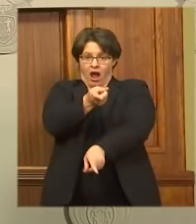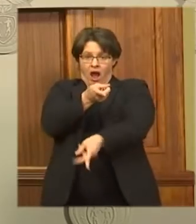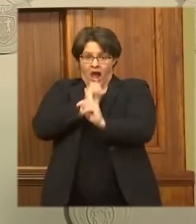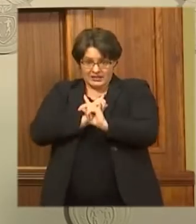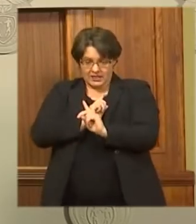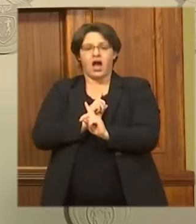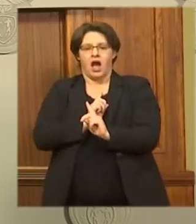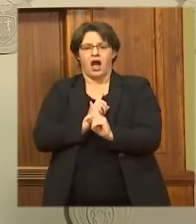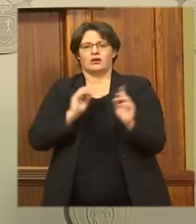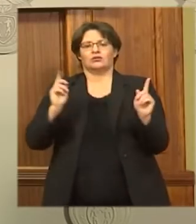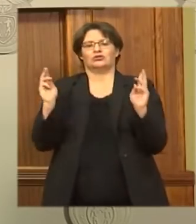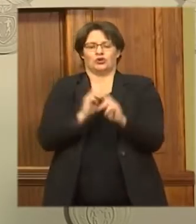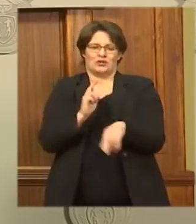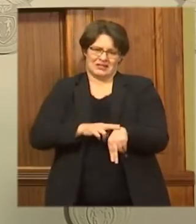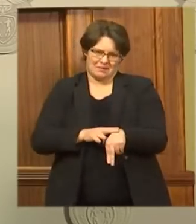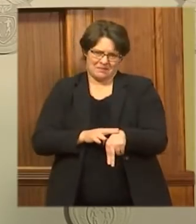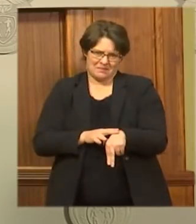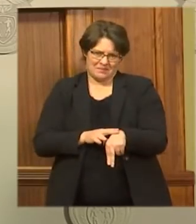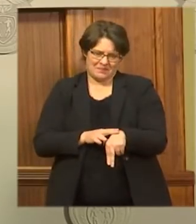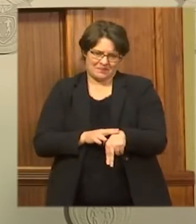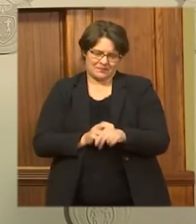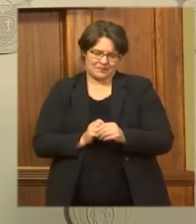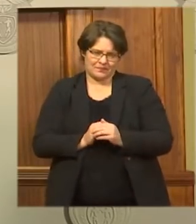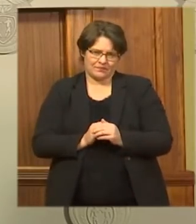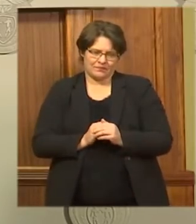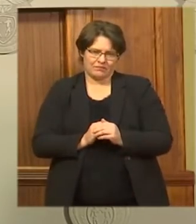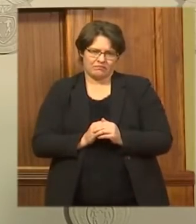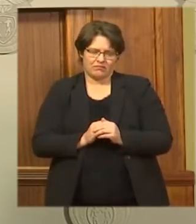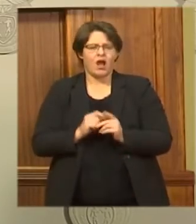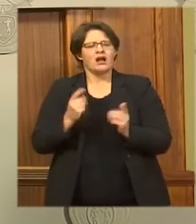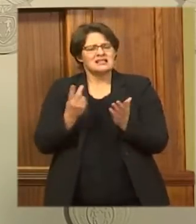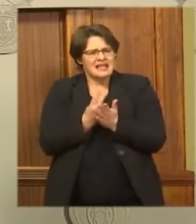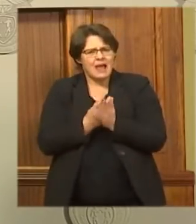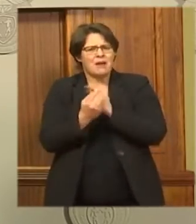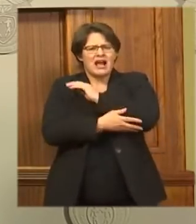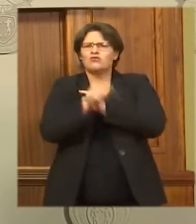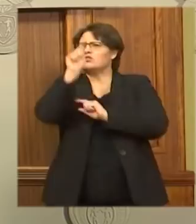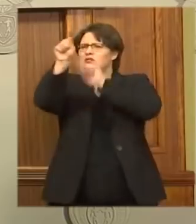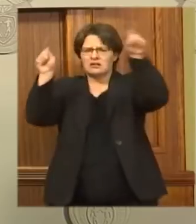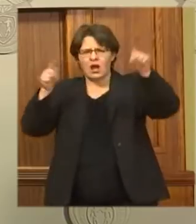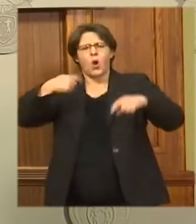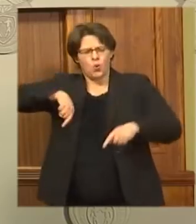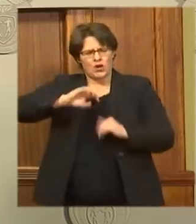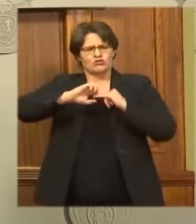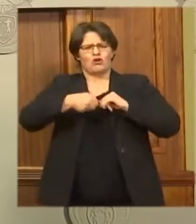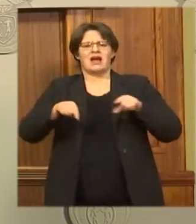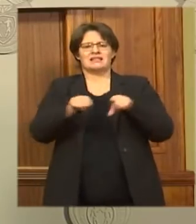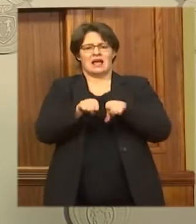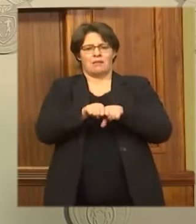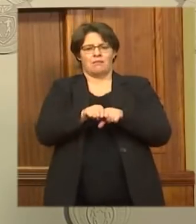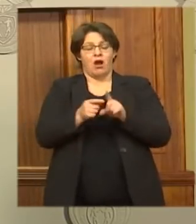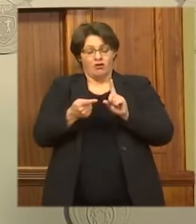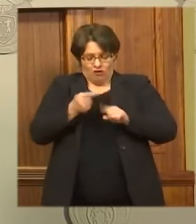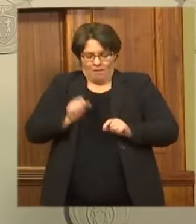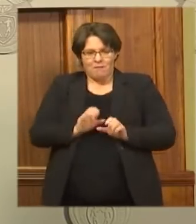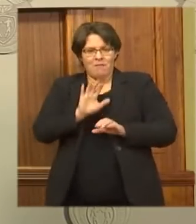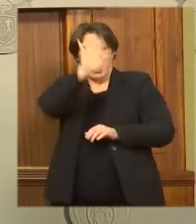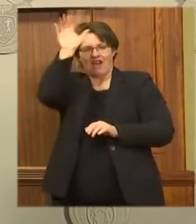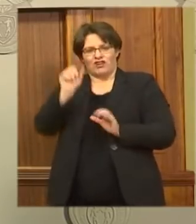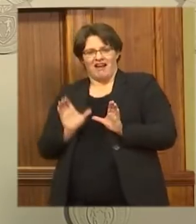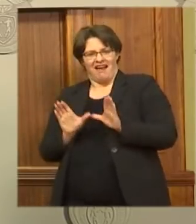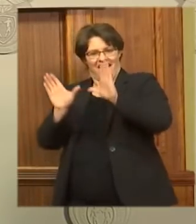the initiatives that we have pursued together with other countries on our continent is